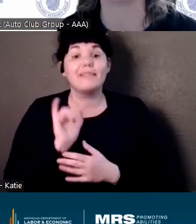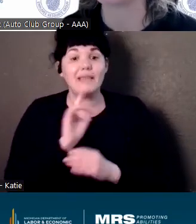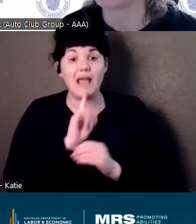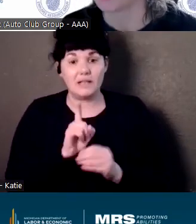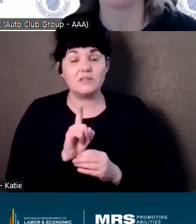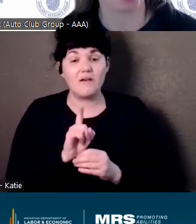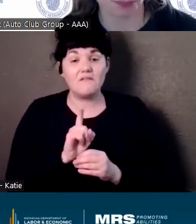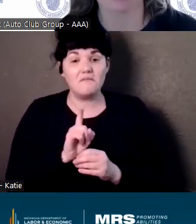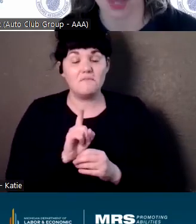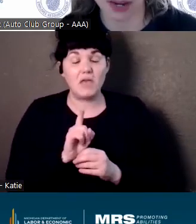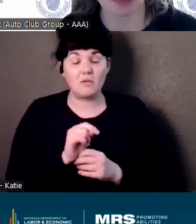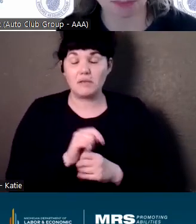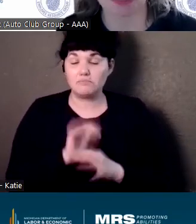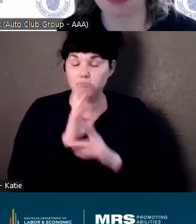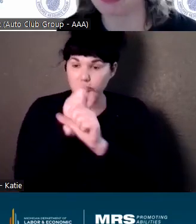appealing.